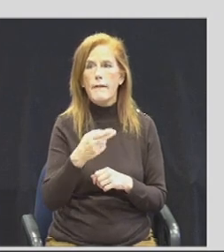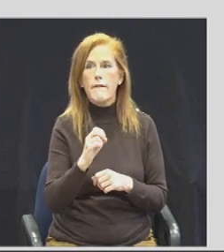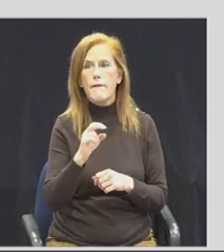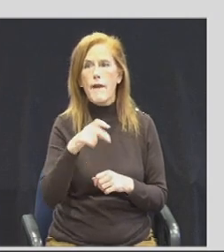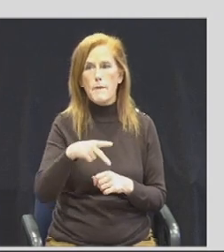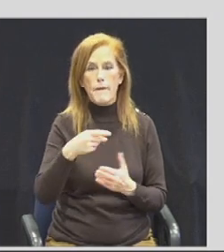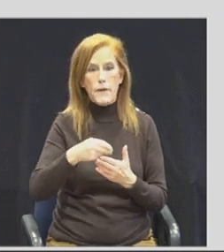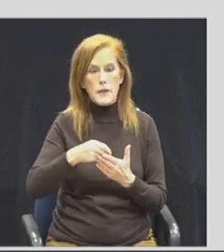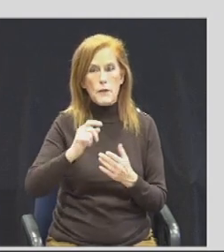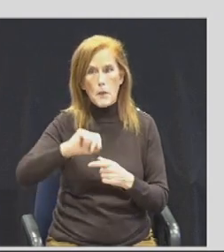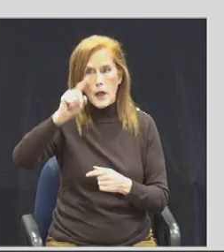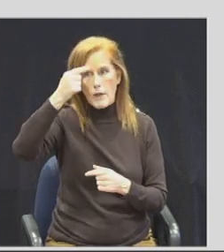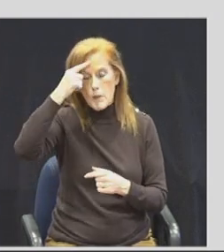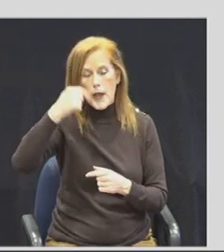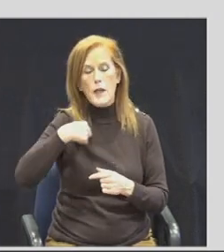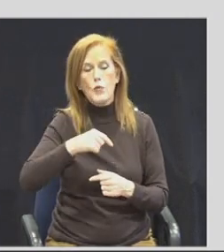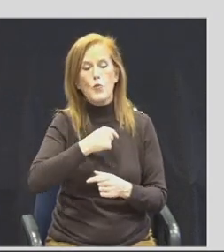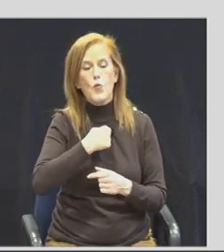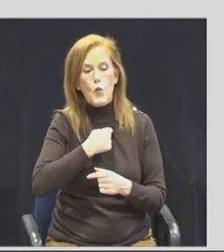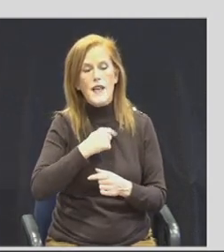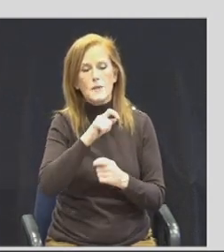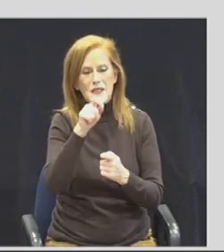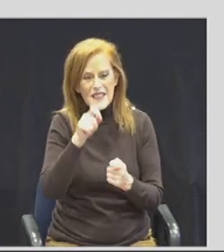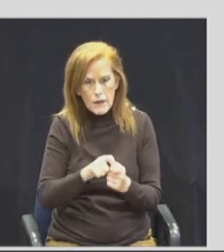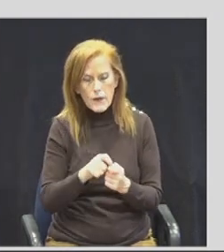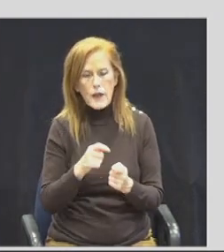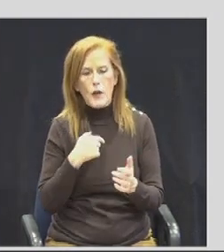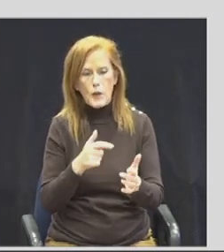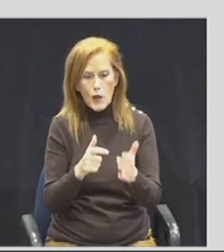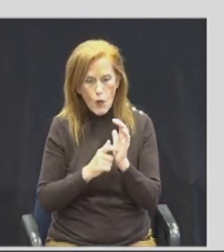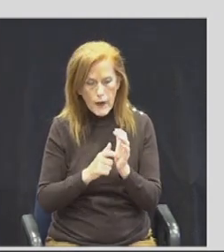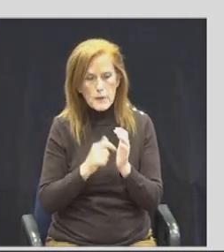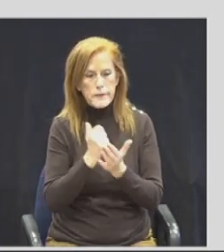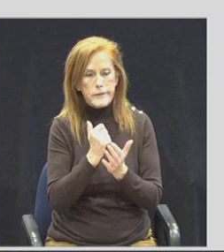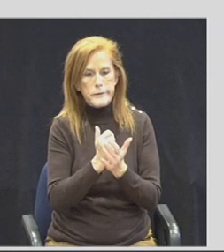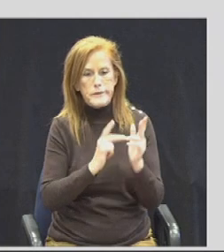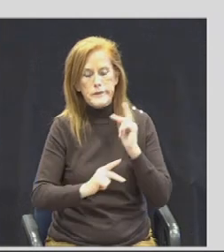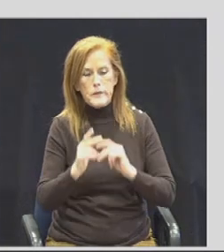we're required to plan specifically for people that have access and functional needs.